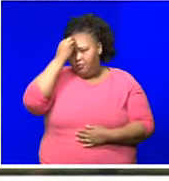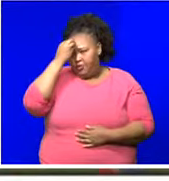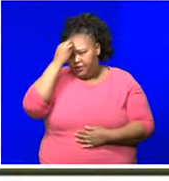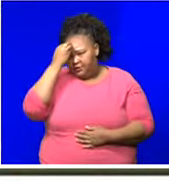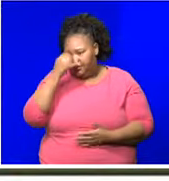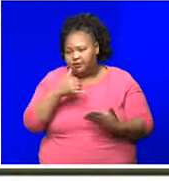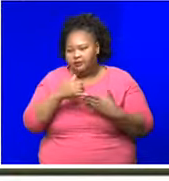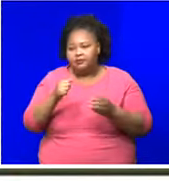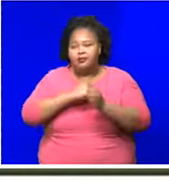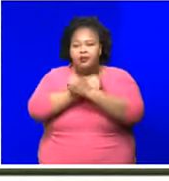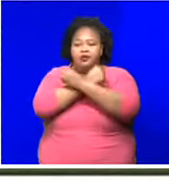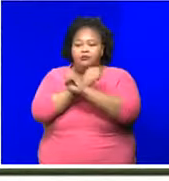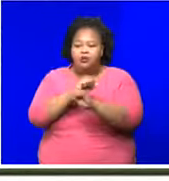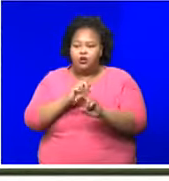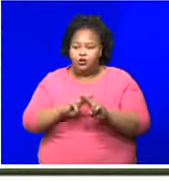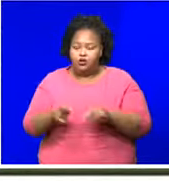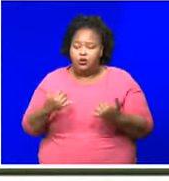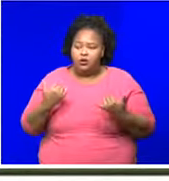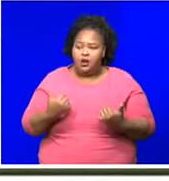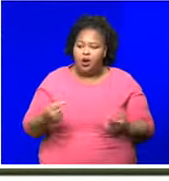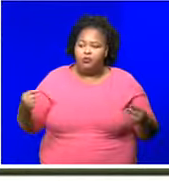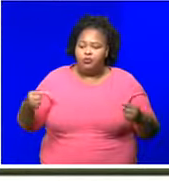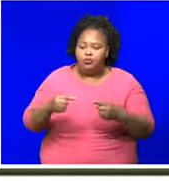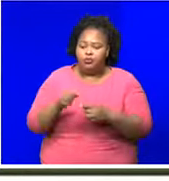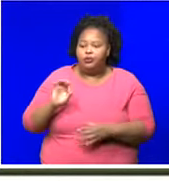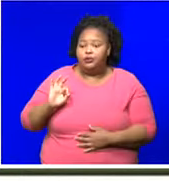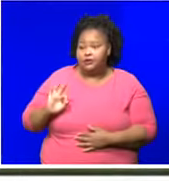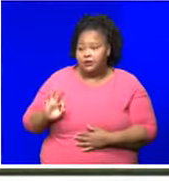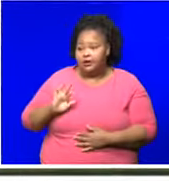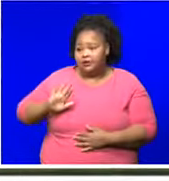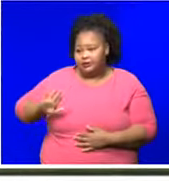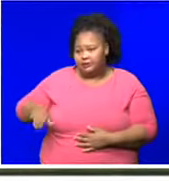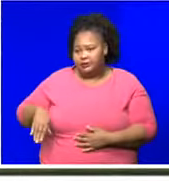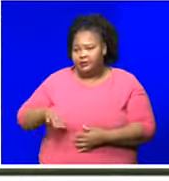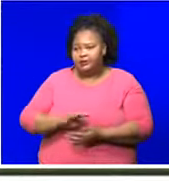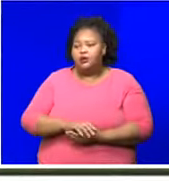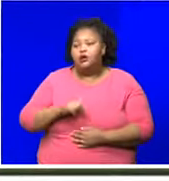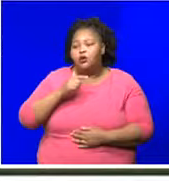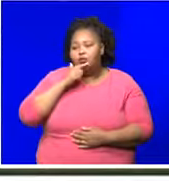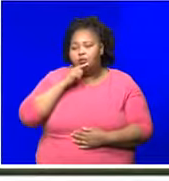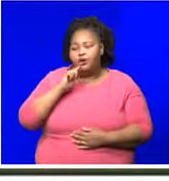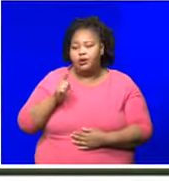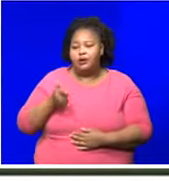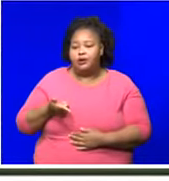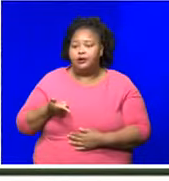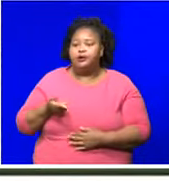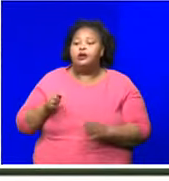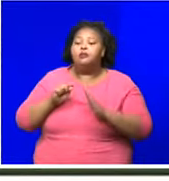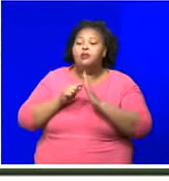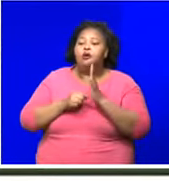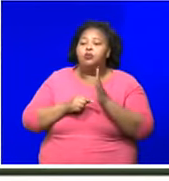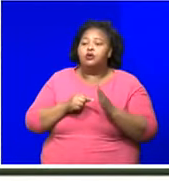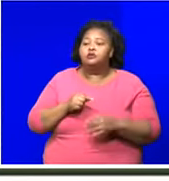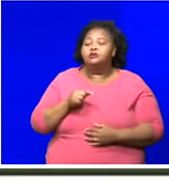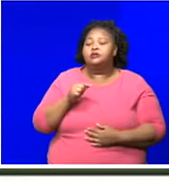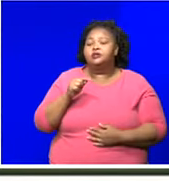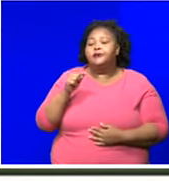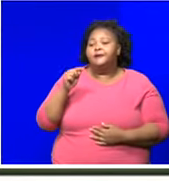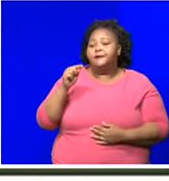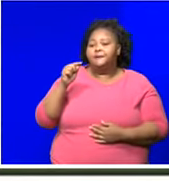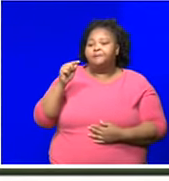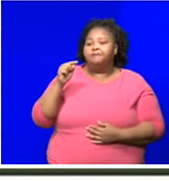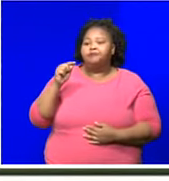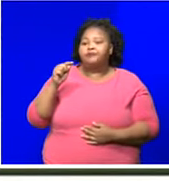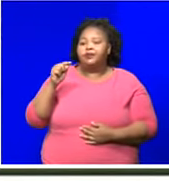with only 3 games left. Green Mamba still lead the race with 55 points after their 3-1 victory against Mornington